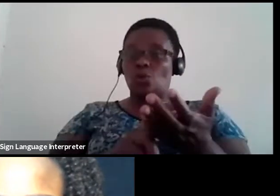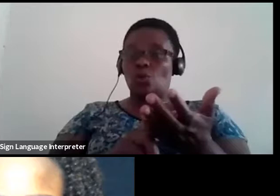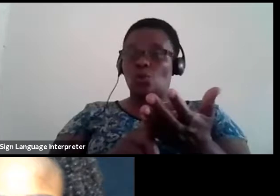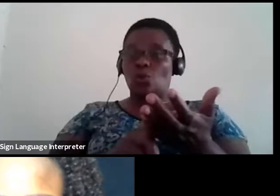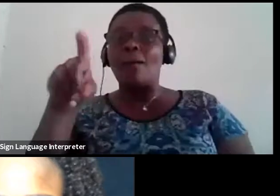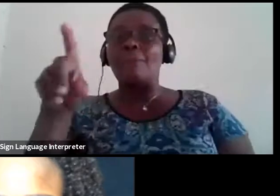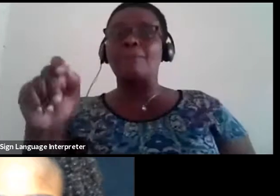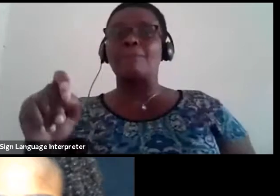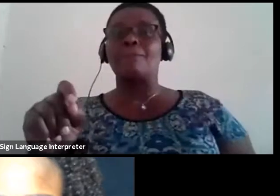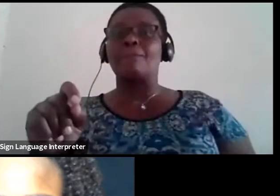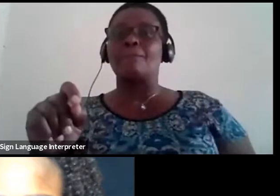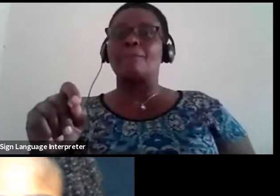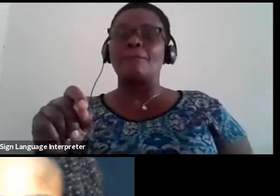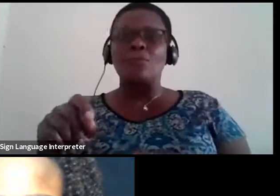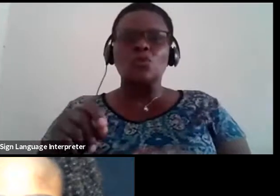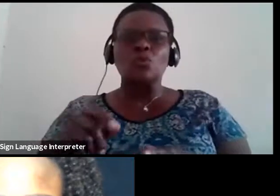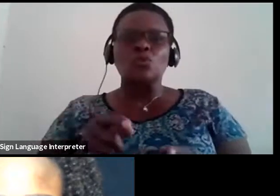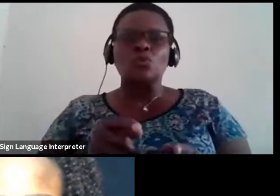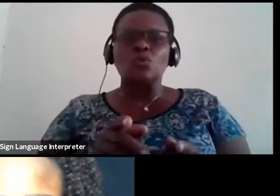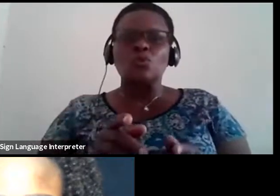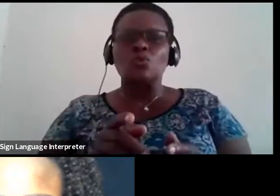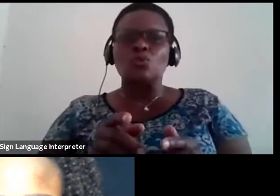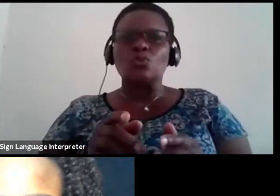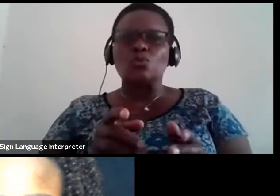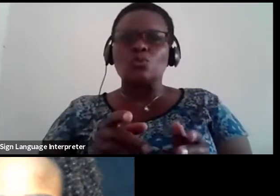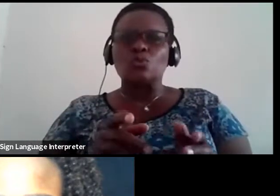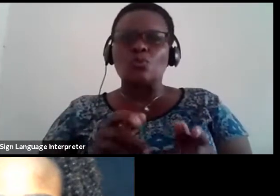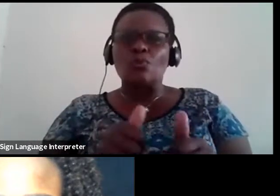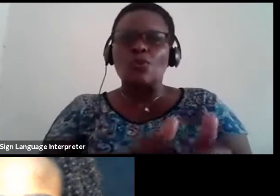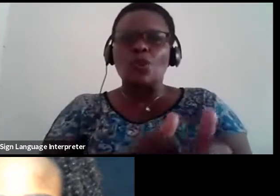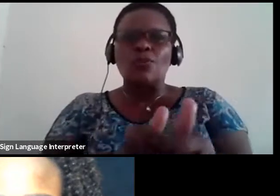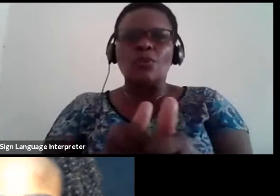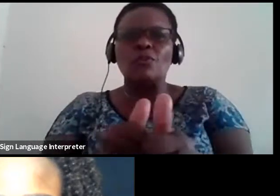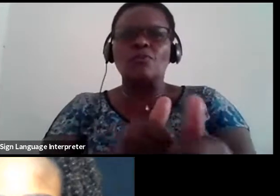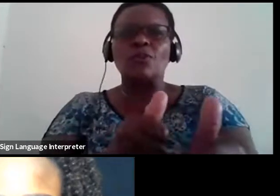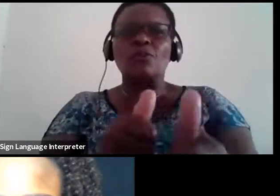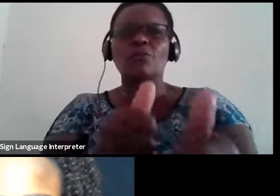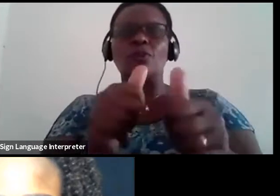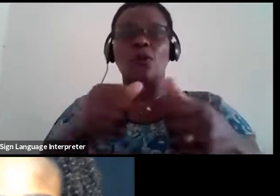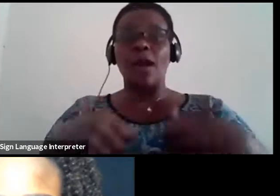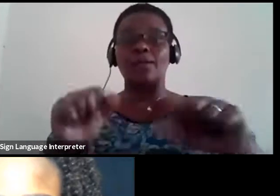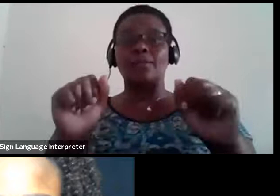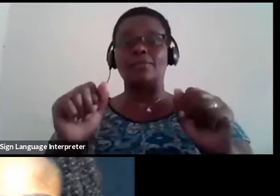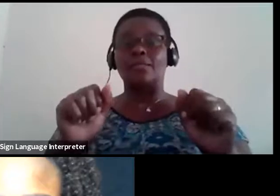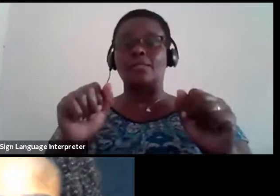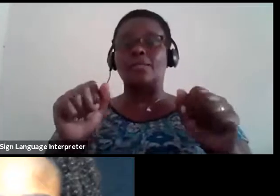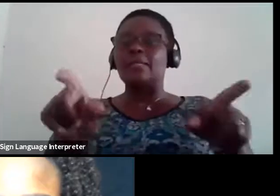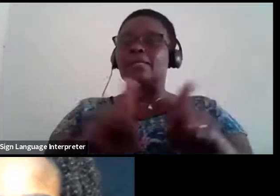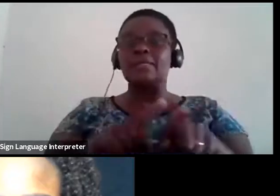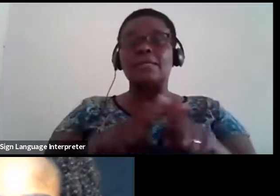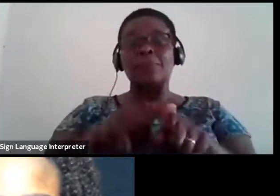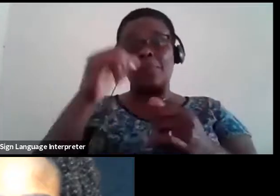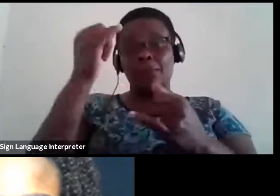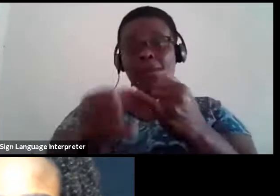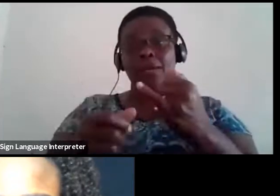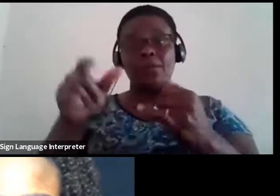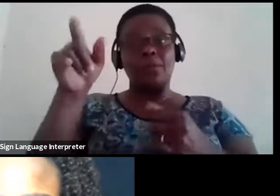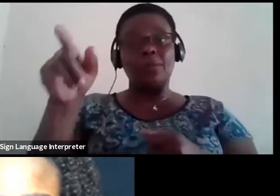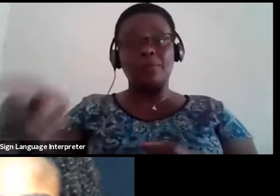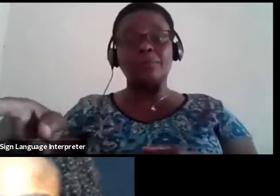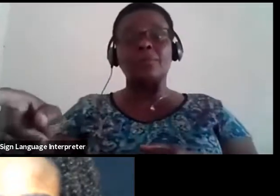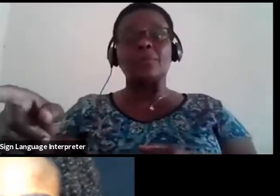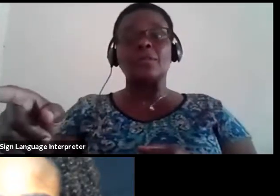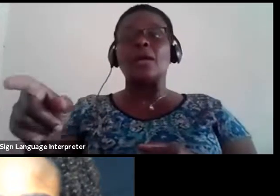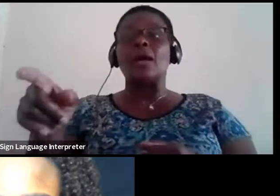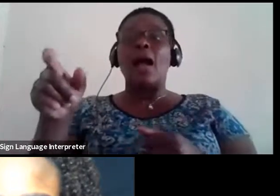such updates, it means that even for the end user who did not know that apps were tracking their data in certain ways,